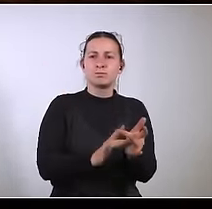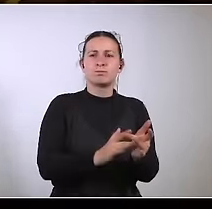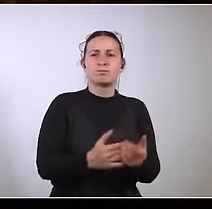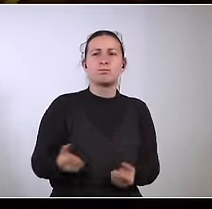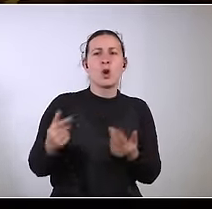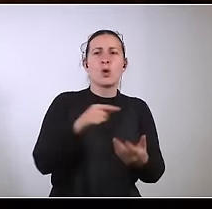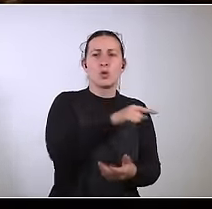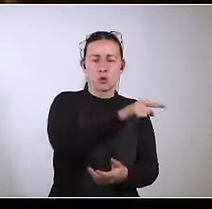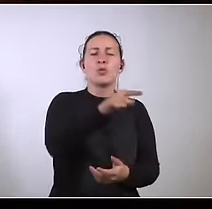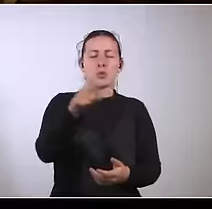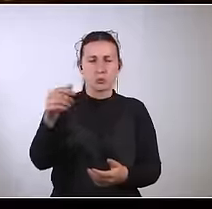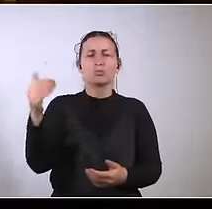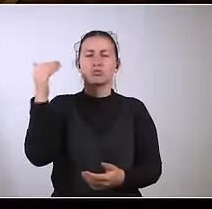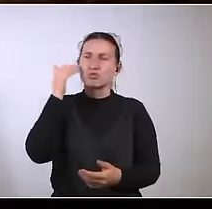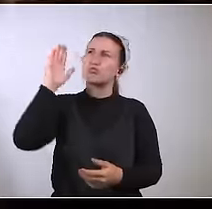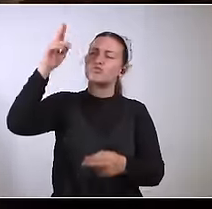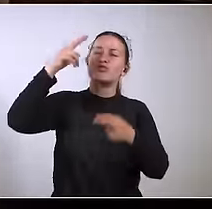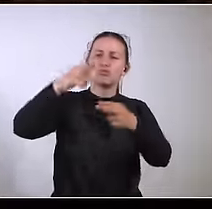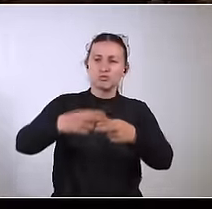his name?